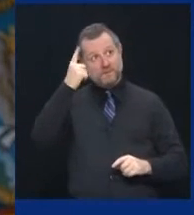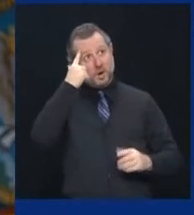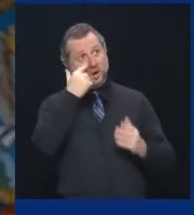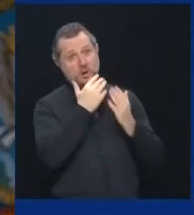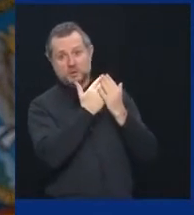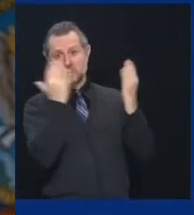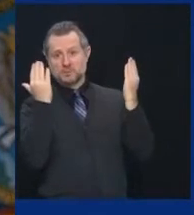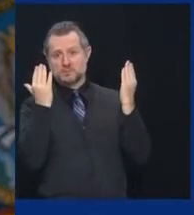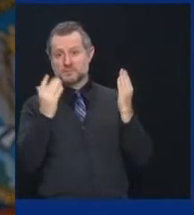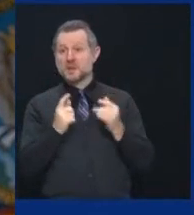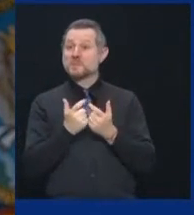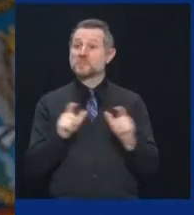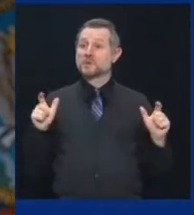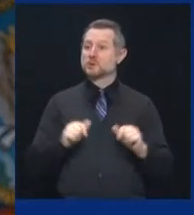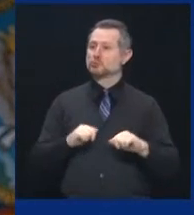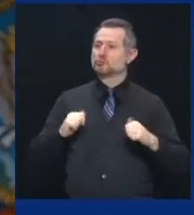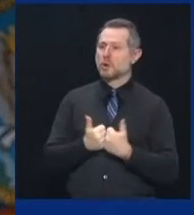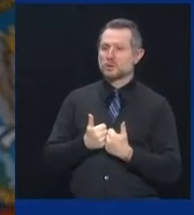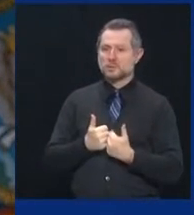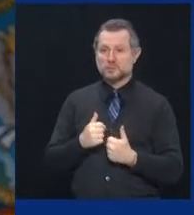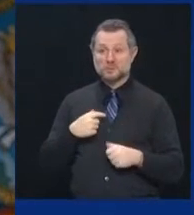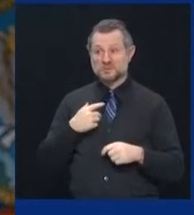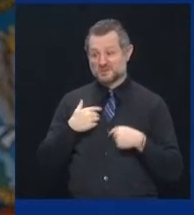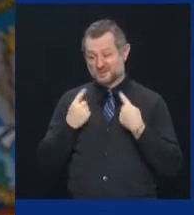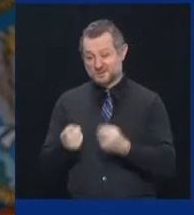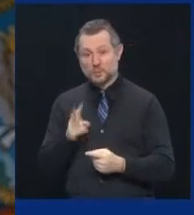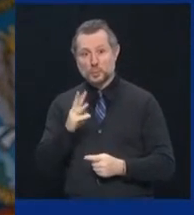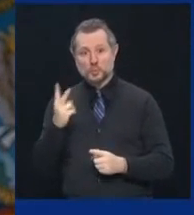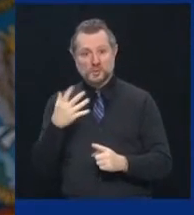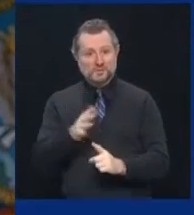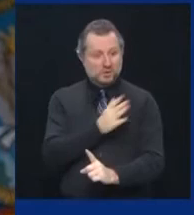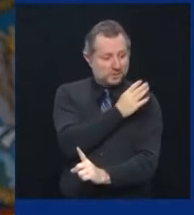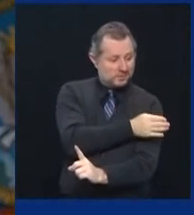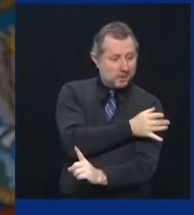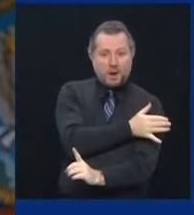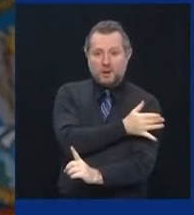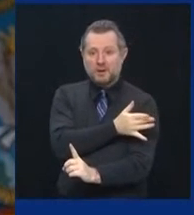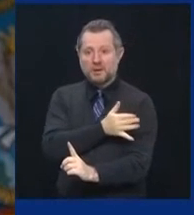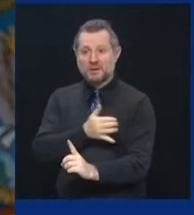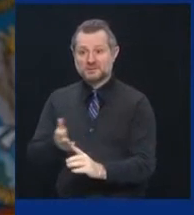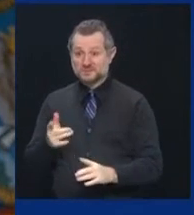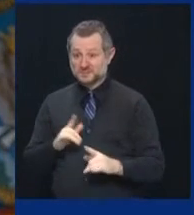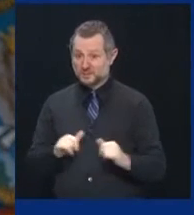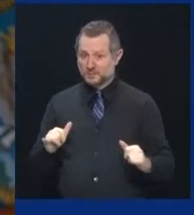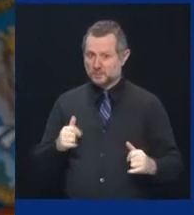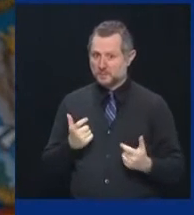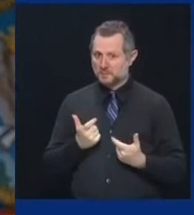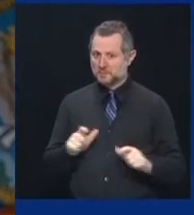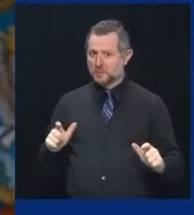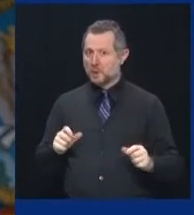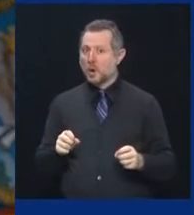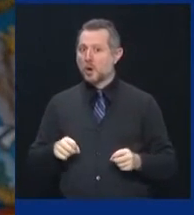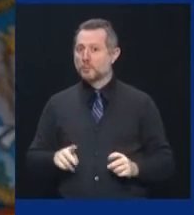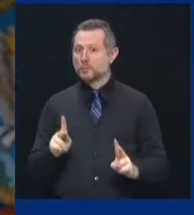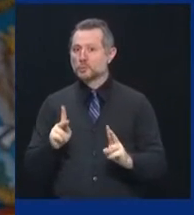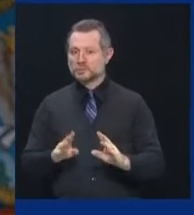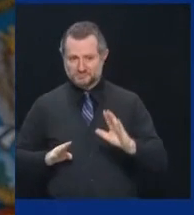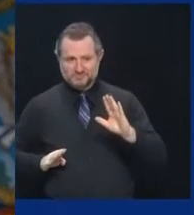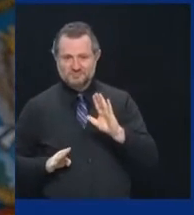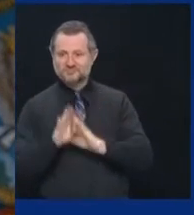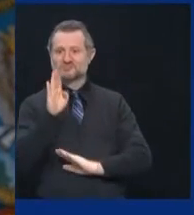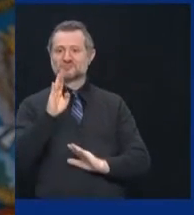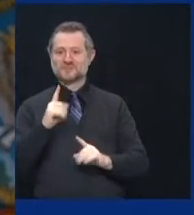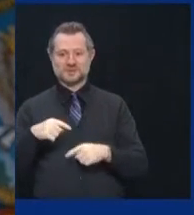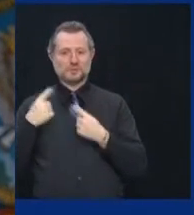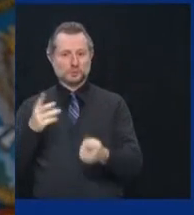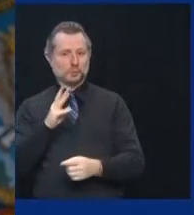War II. It will be the greatest opportunity for advancement since post-World War II.